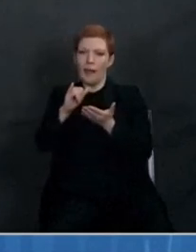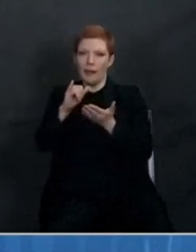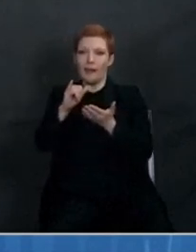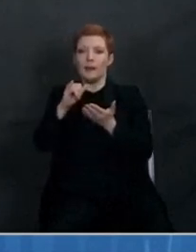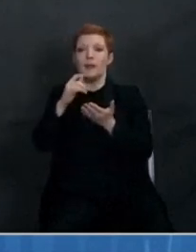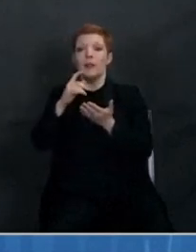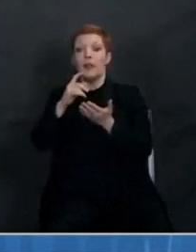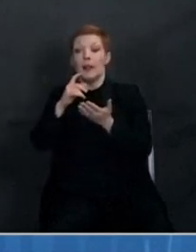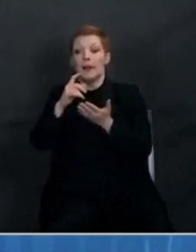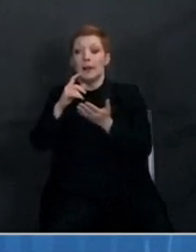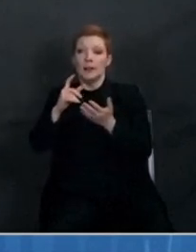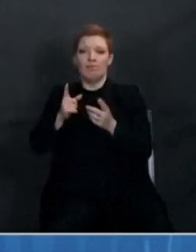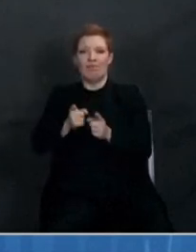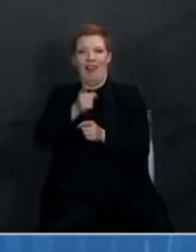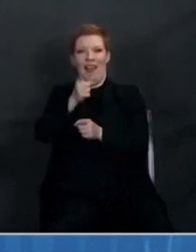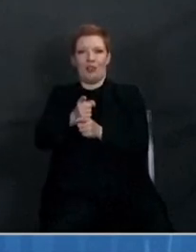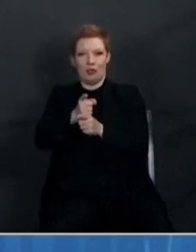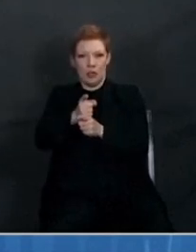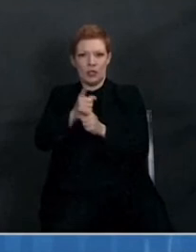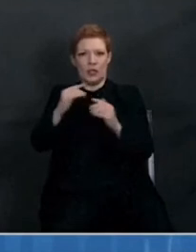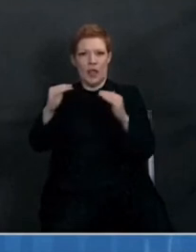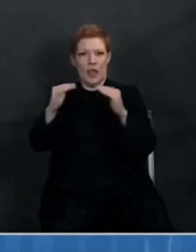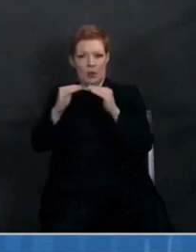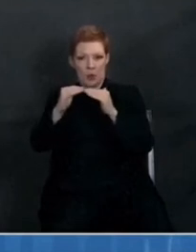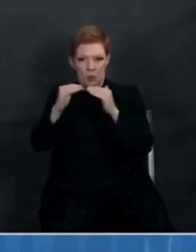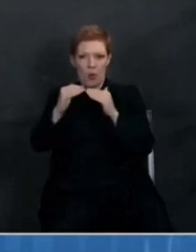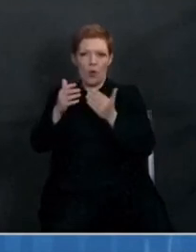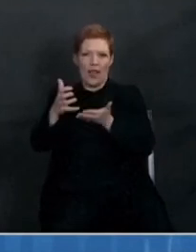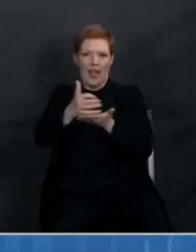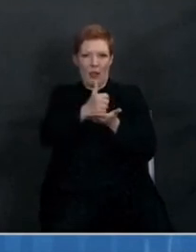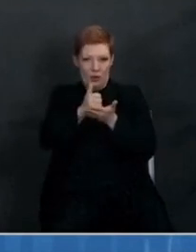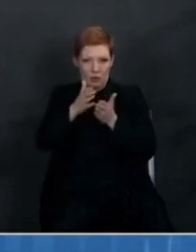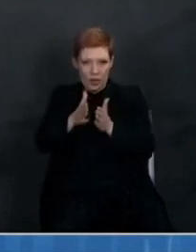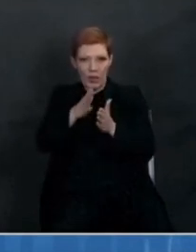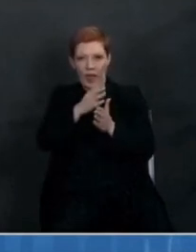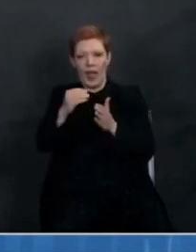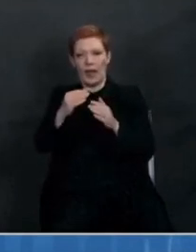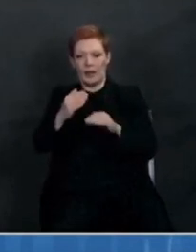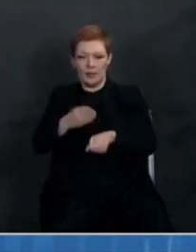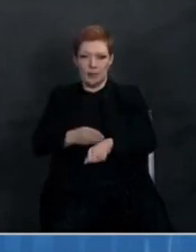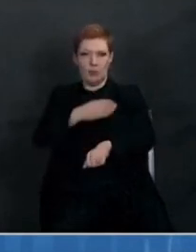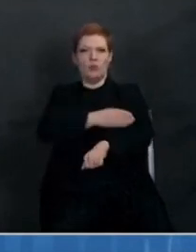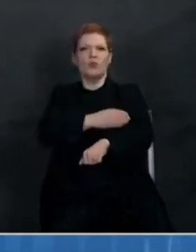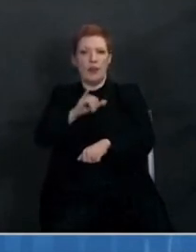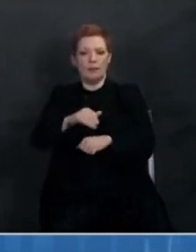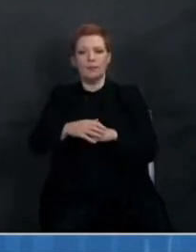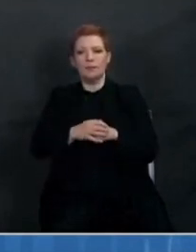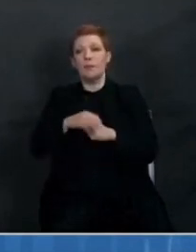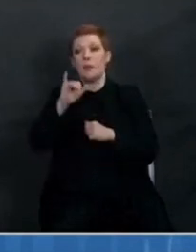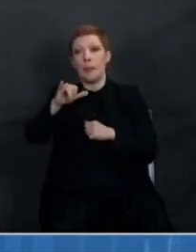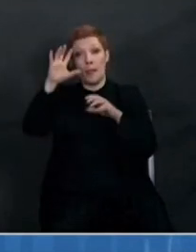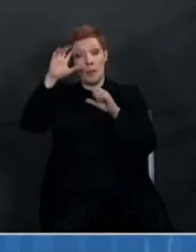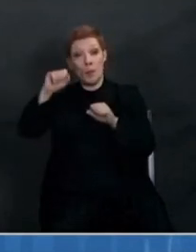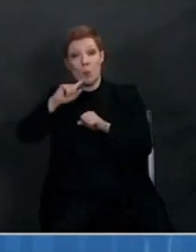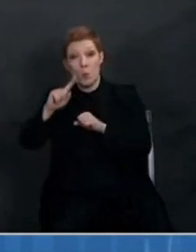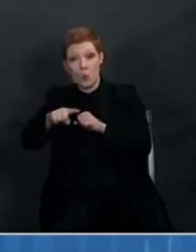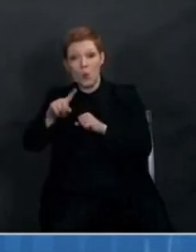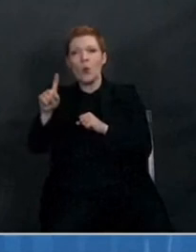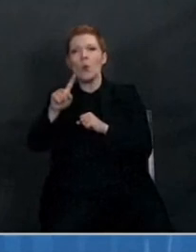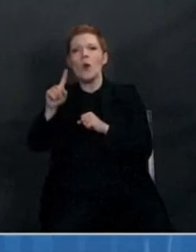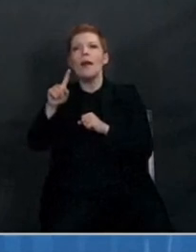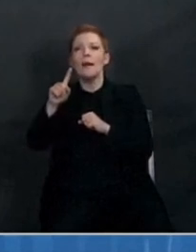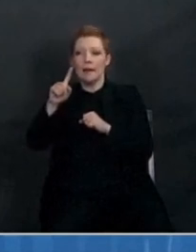variables, and it improves efforts to measure and advance equity. So coupled with the executive order ensuring an equitable pandemic